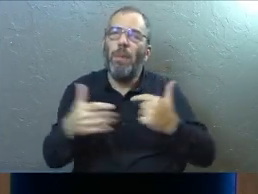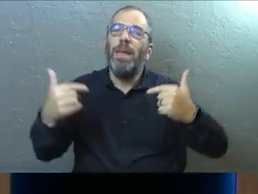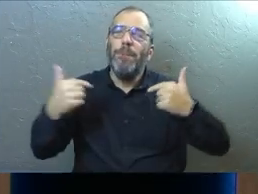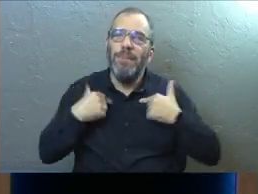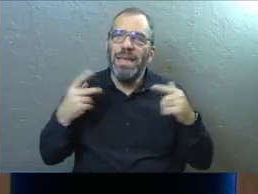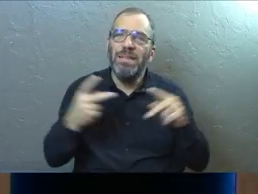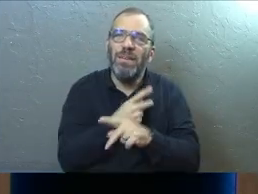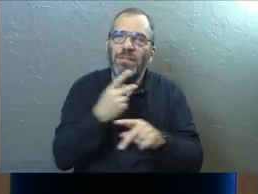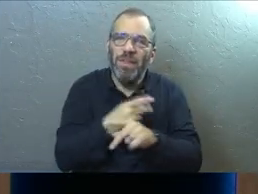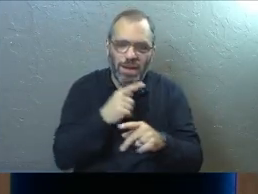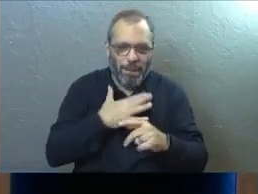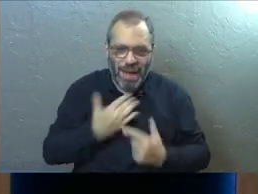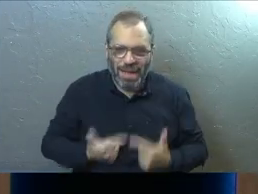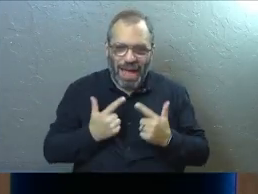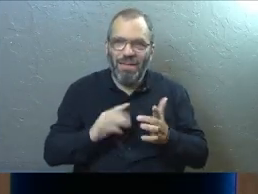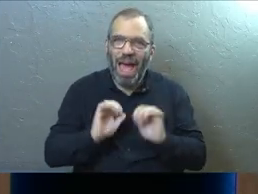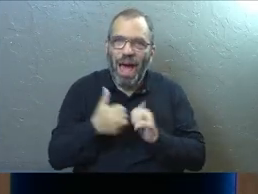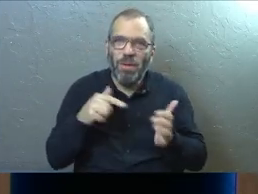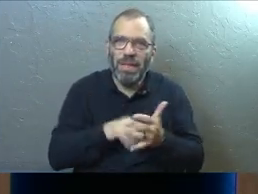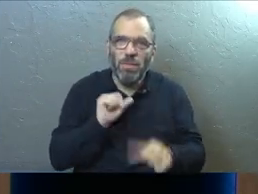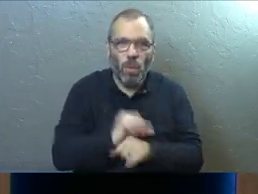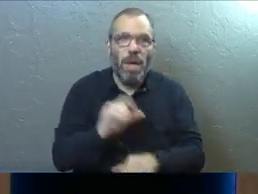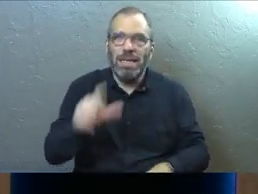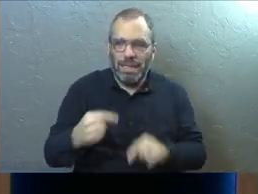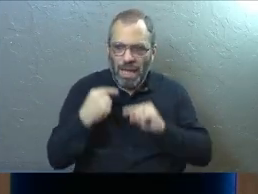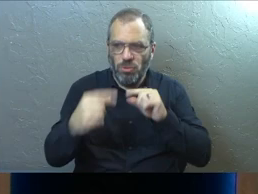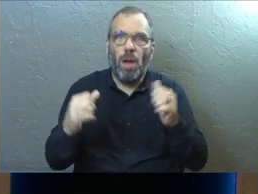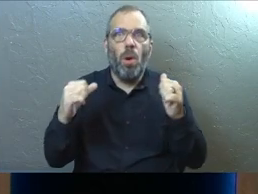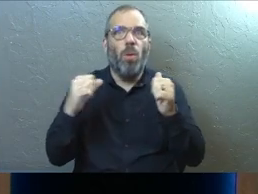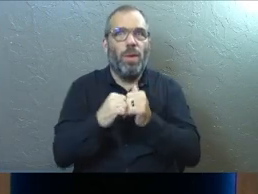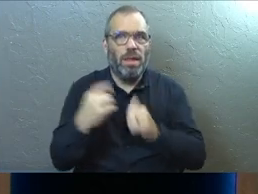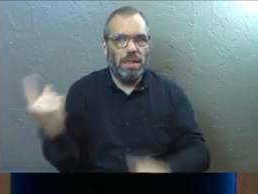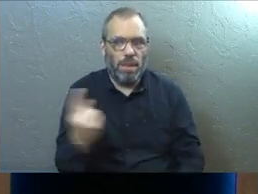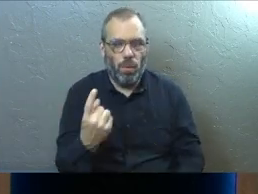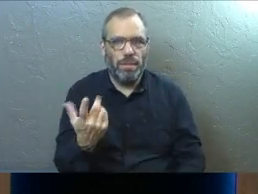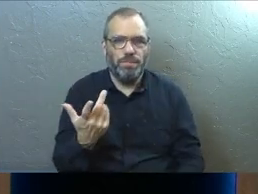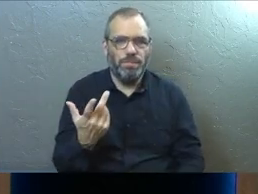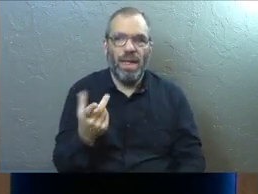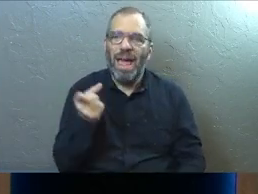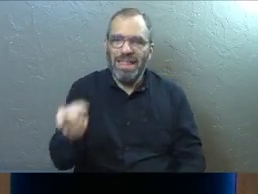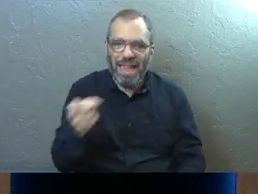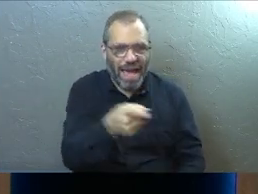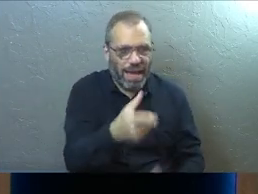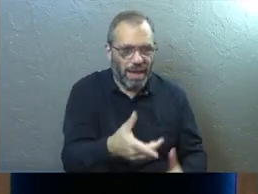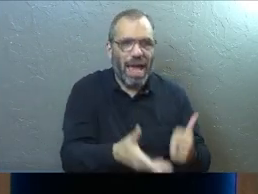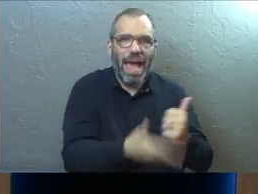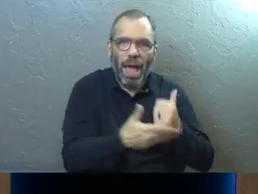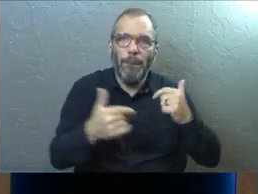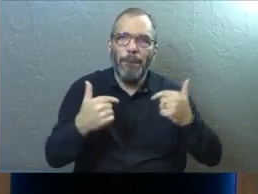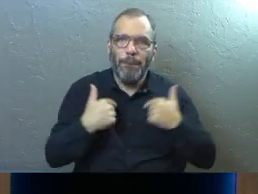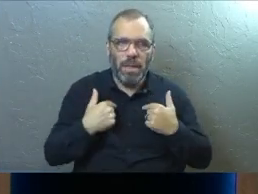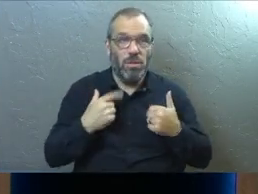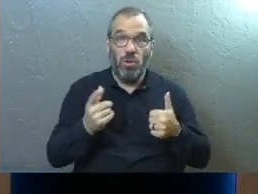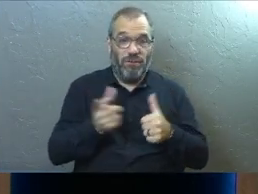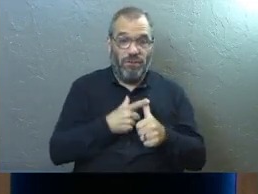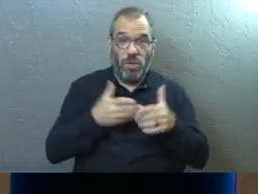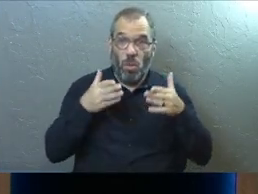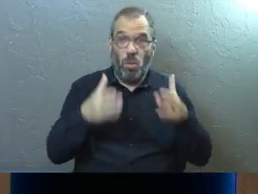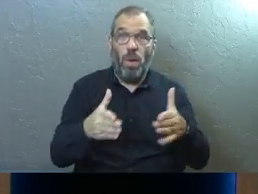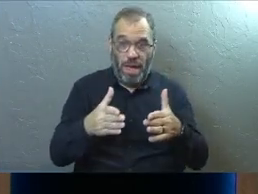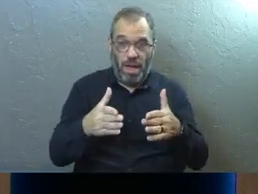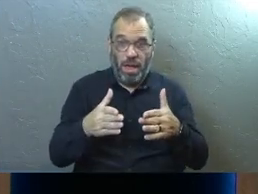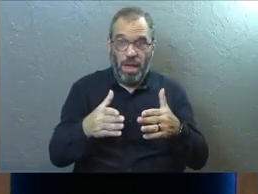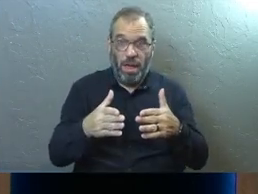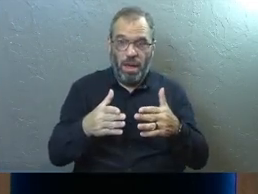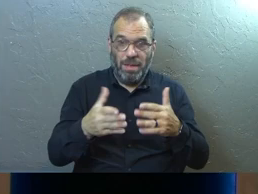actually figure out how this works in my life. Because I've been able to struggle with somebody. and they've been able to struggle with me. So the first way that we put